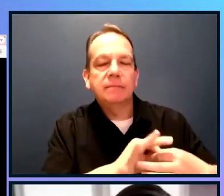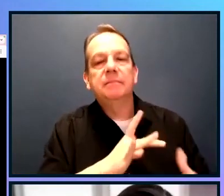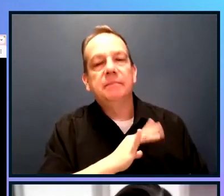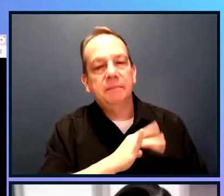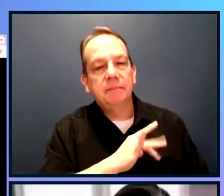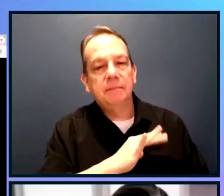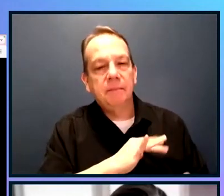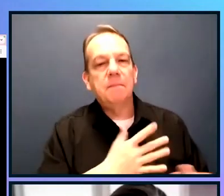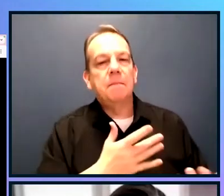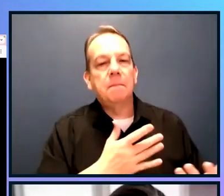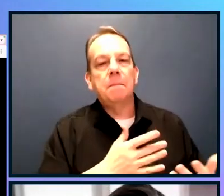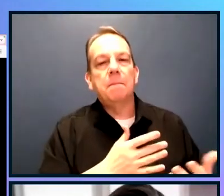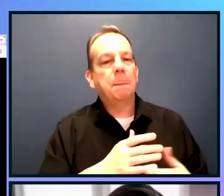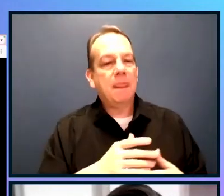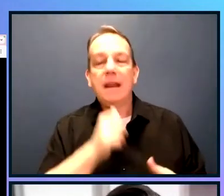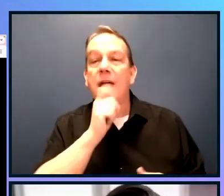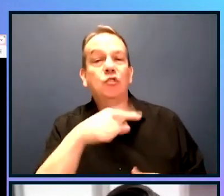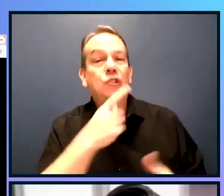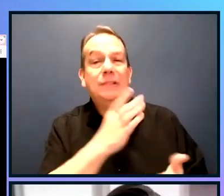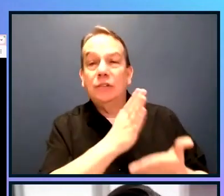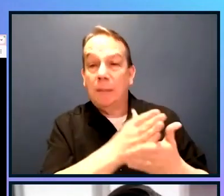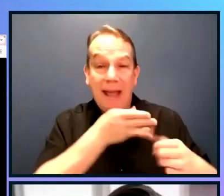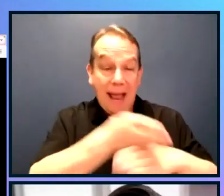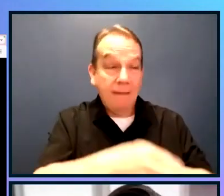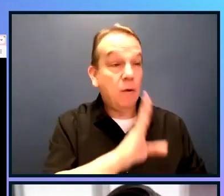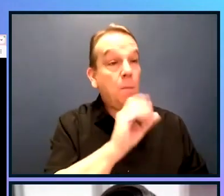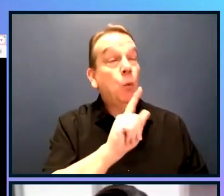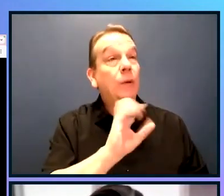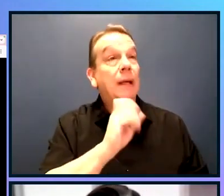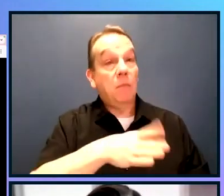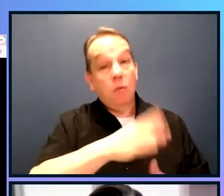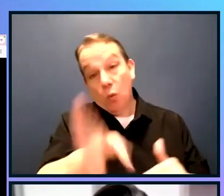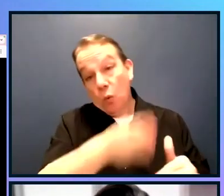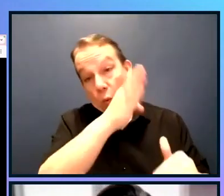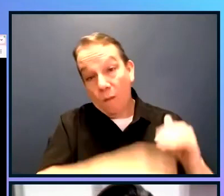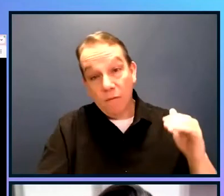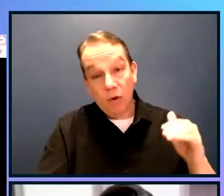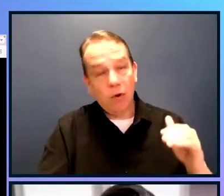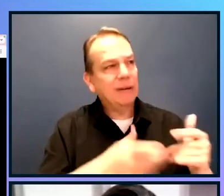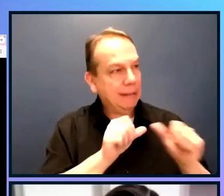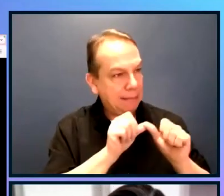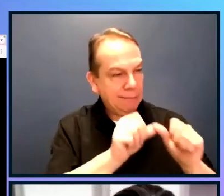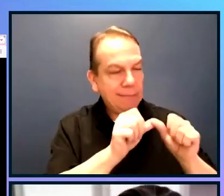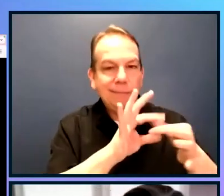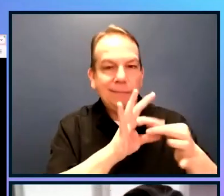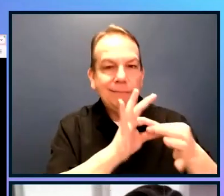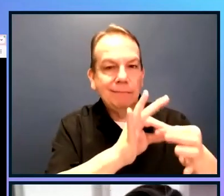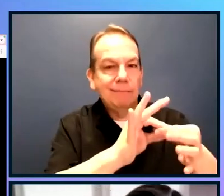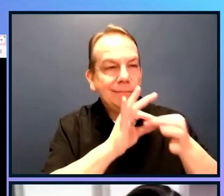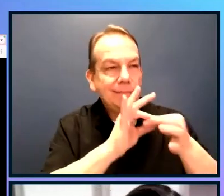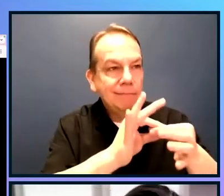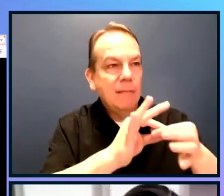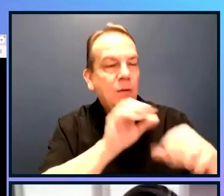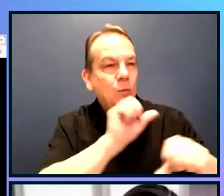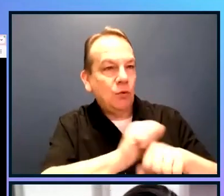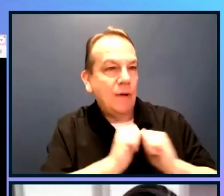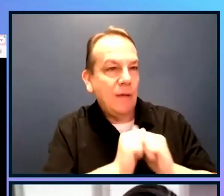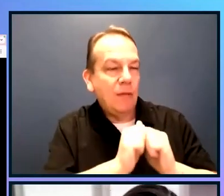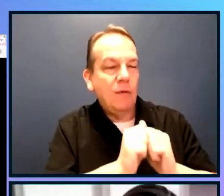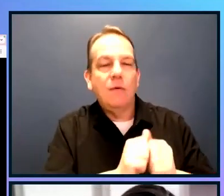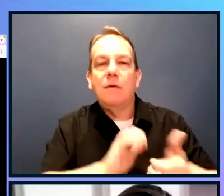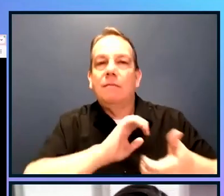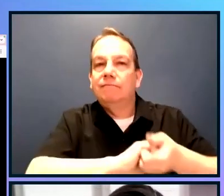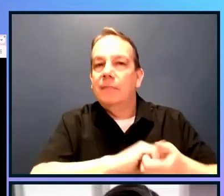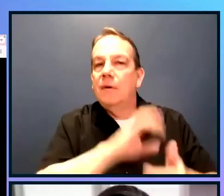They didn't just stop there after the bootcamp ended. How could they keep connecting and asking questions about